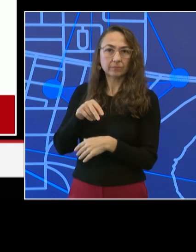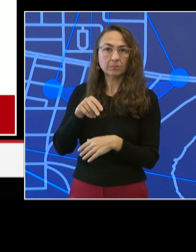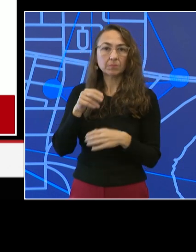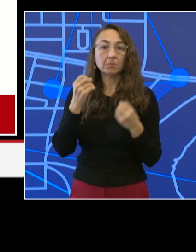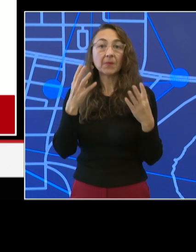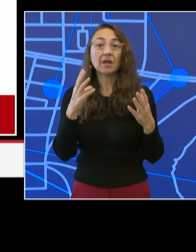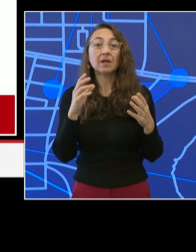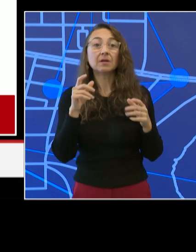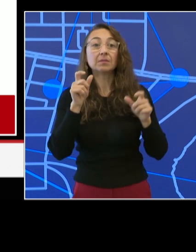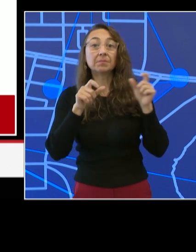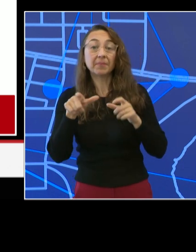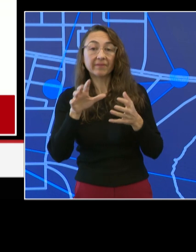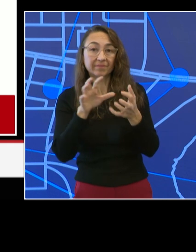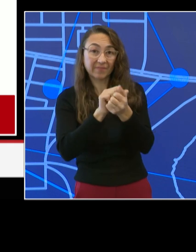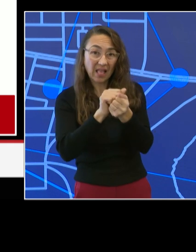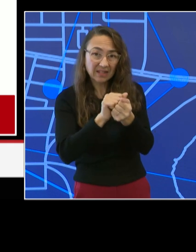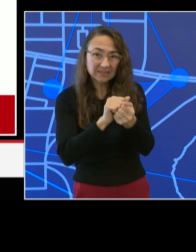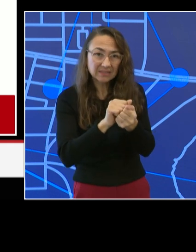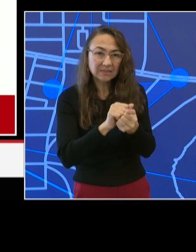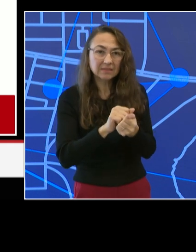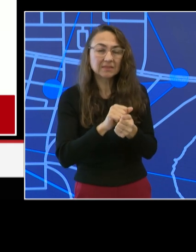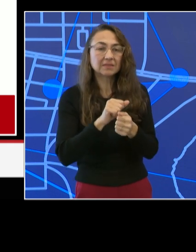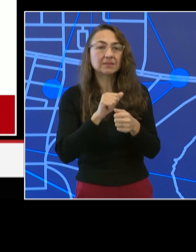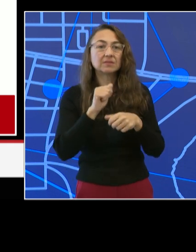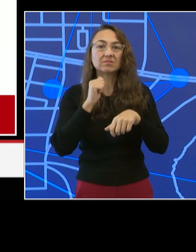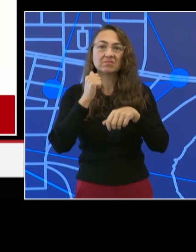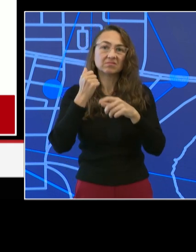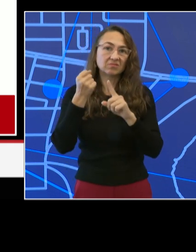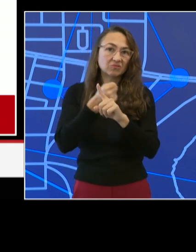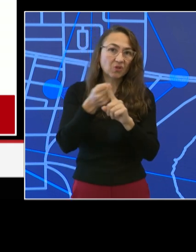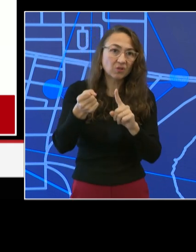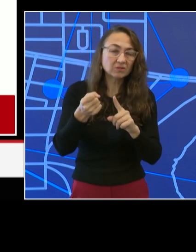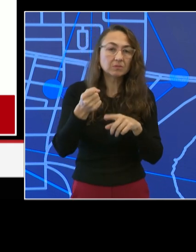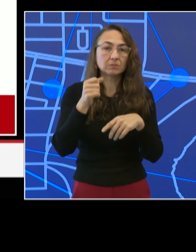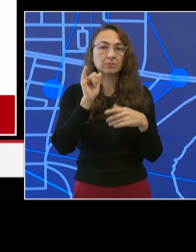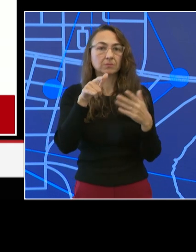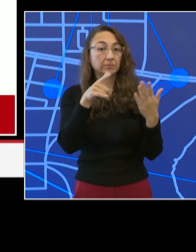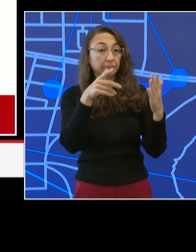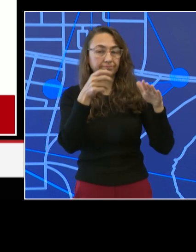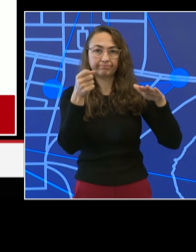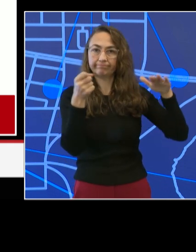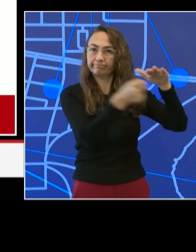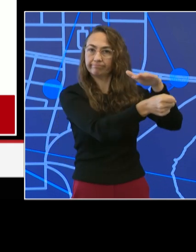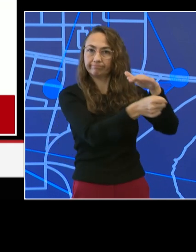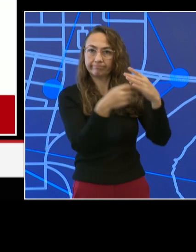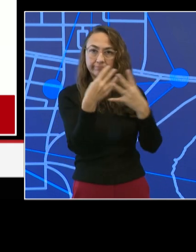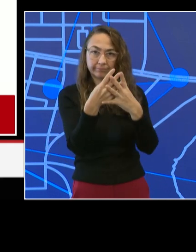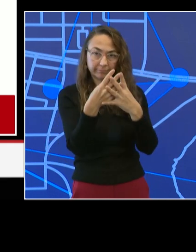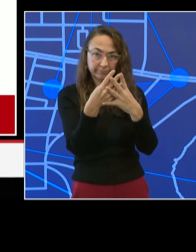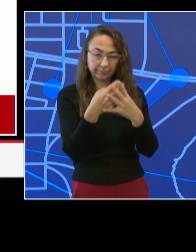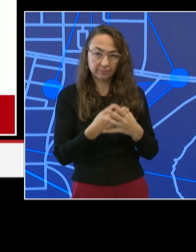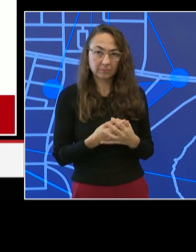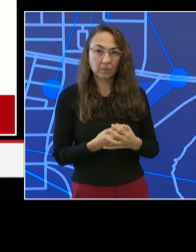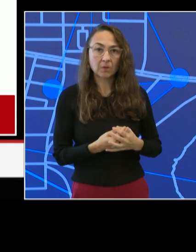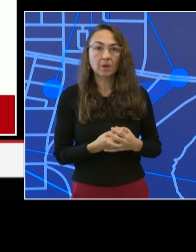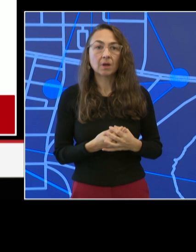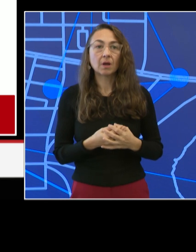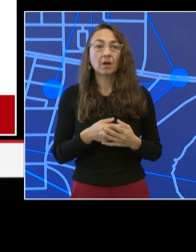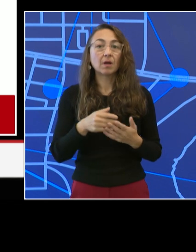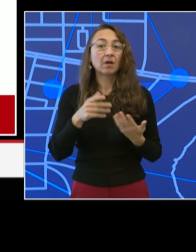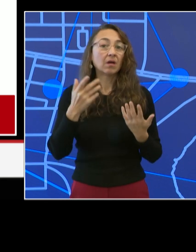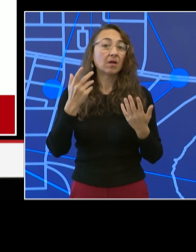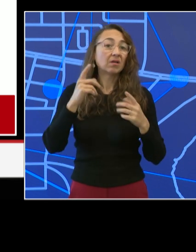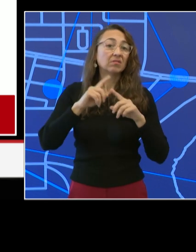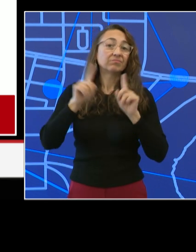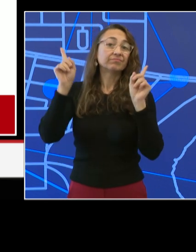The other piece of that isn't often talked about, but that is important, is trust. We have asked our residents, businesses, and others